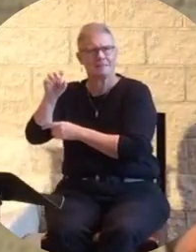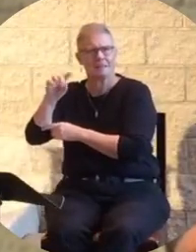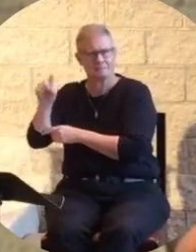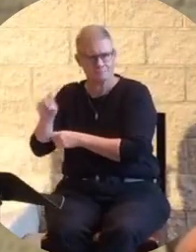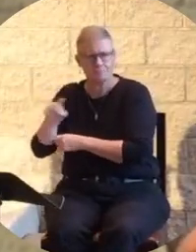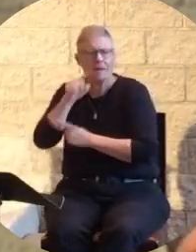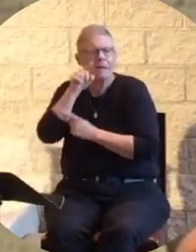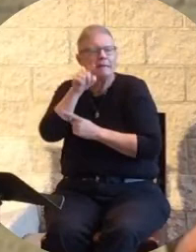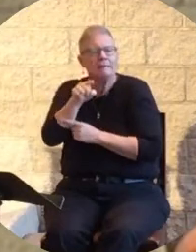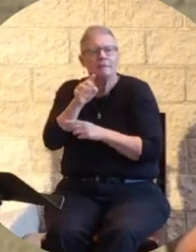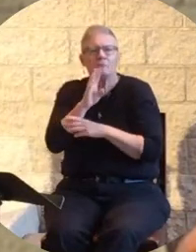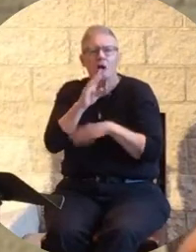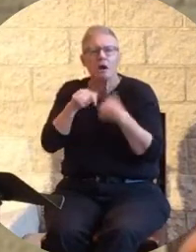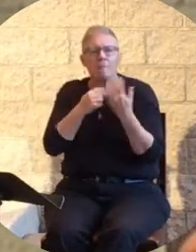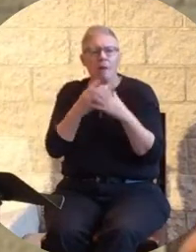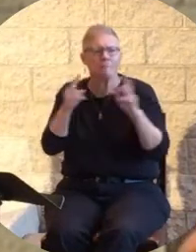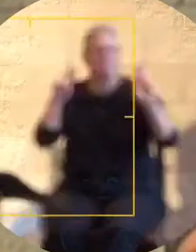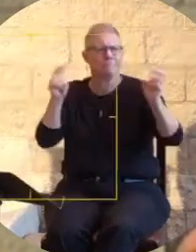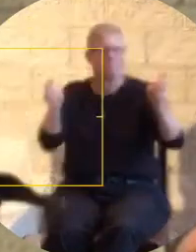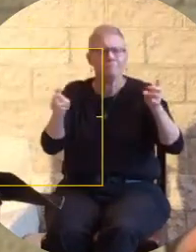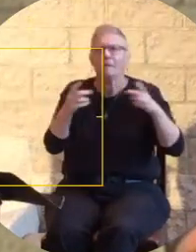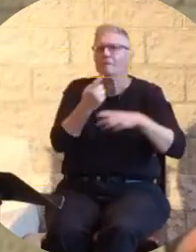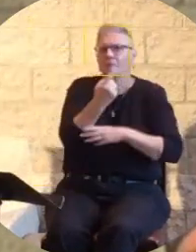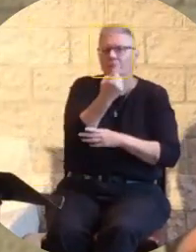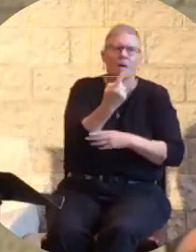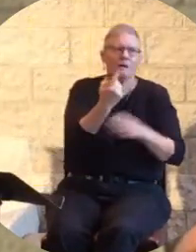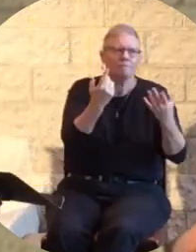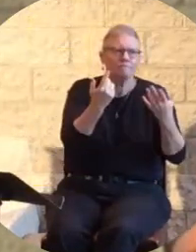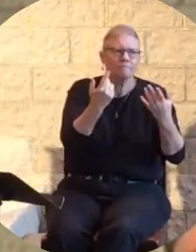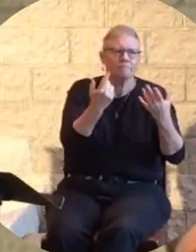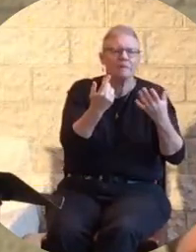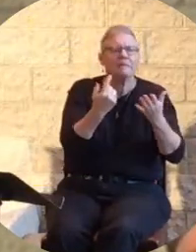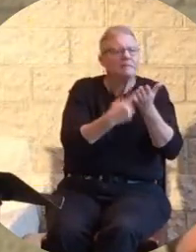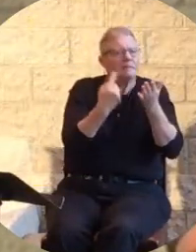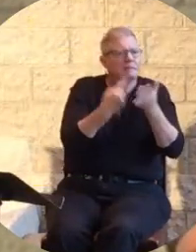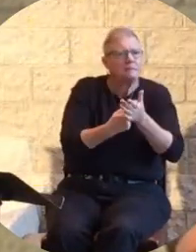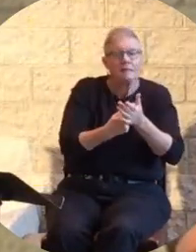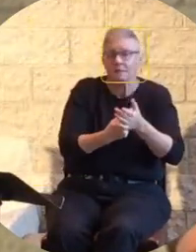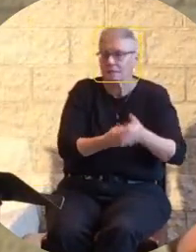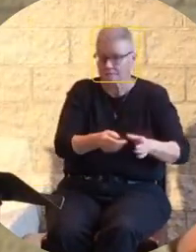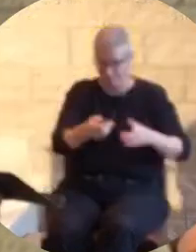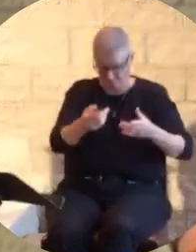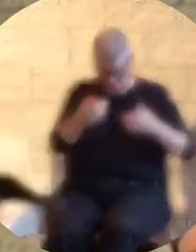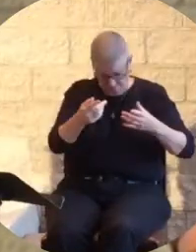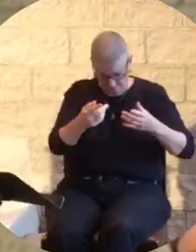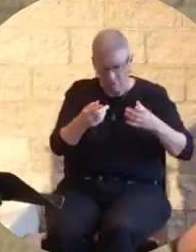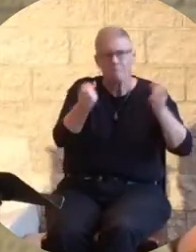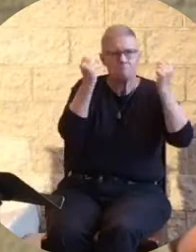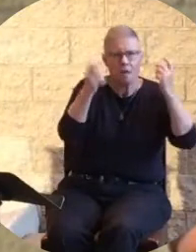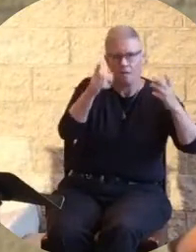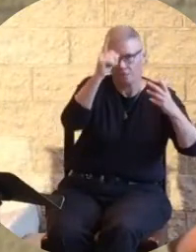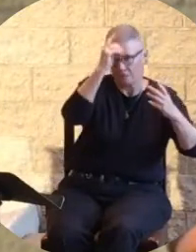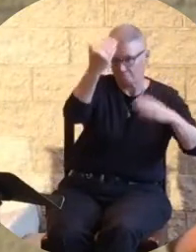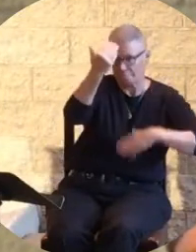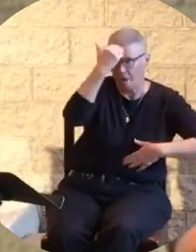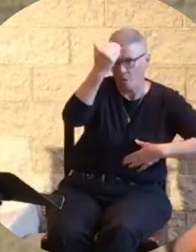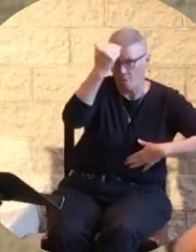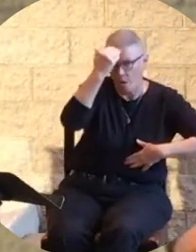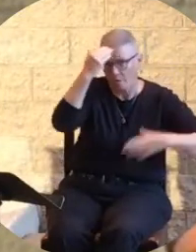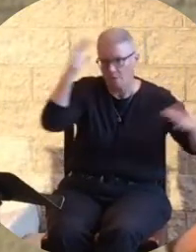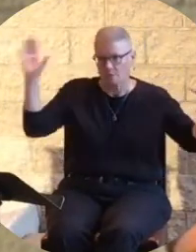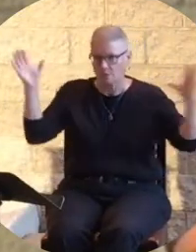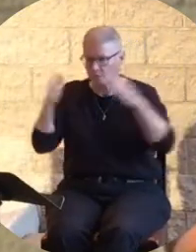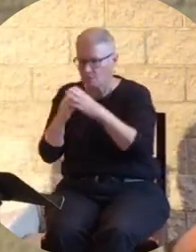A Return to Love, which is our Sunday workshop. This evening, and continuing each Sunday at 5 p.m.,